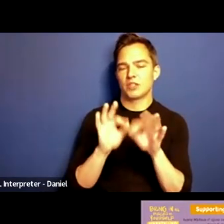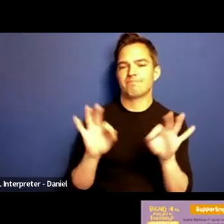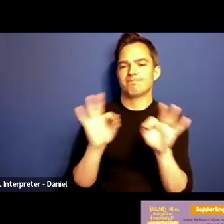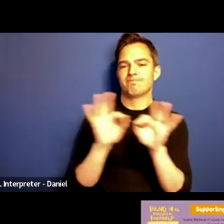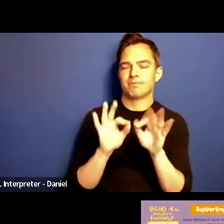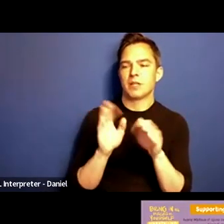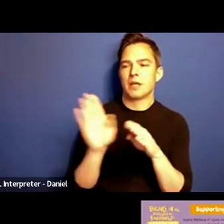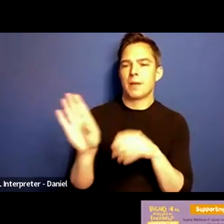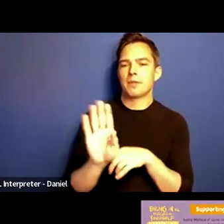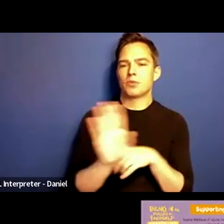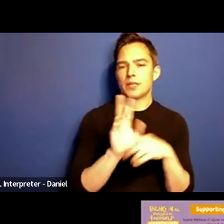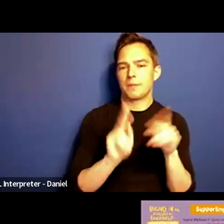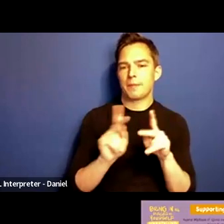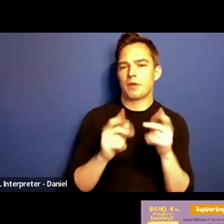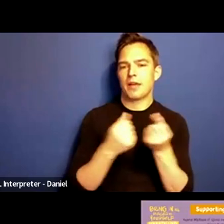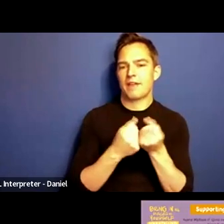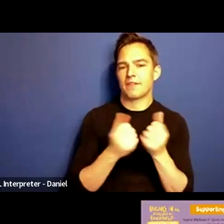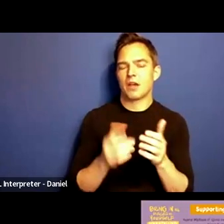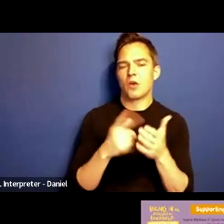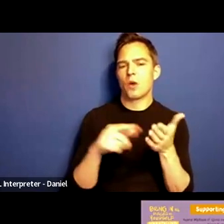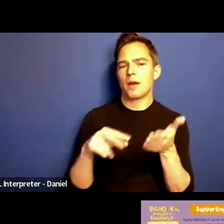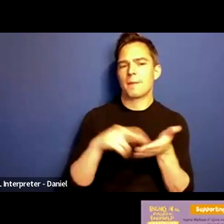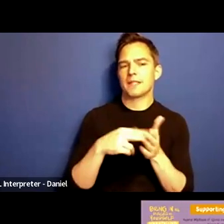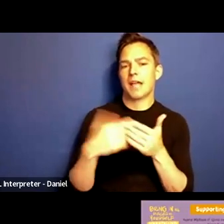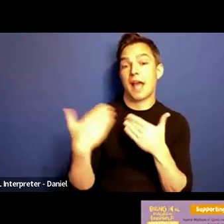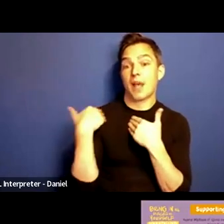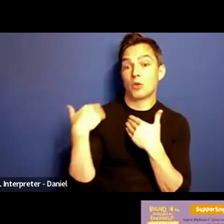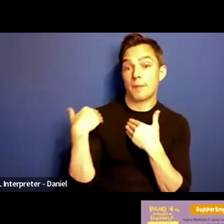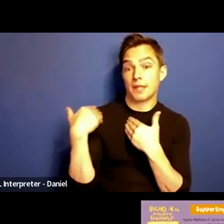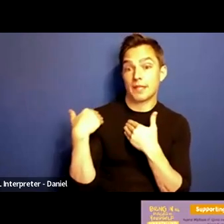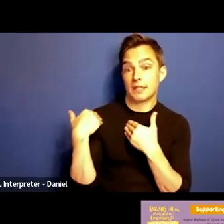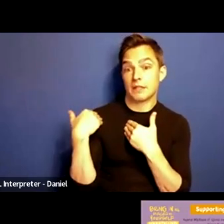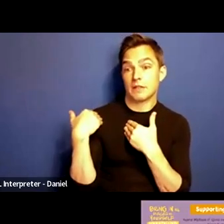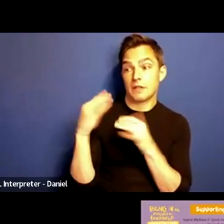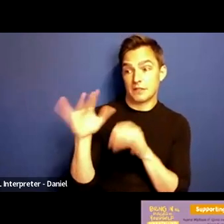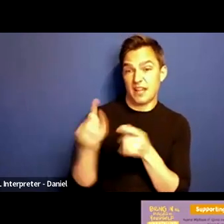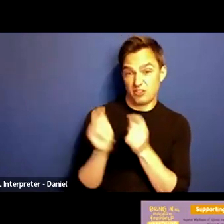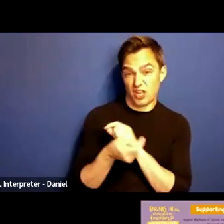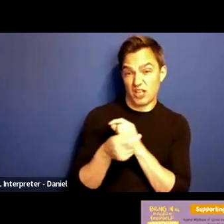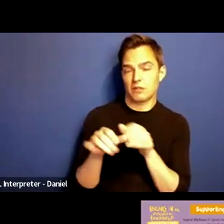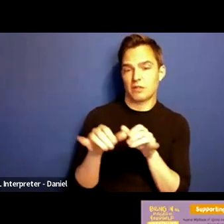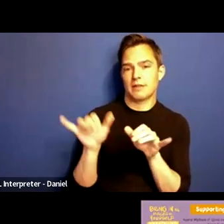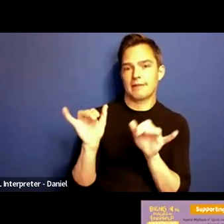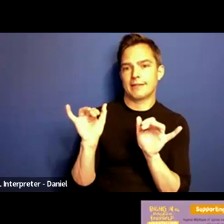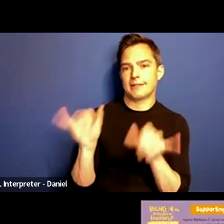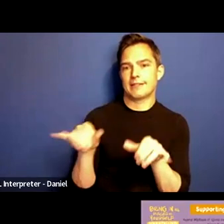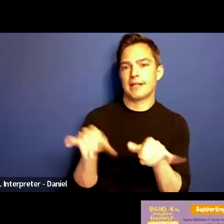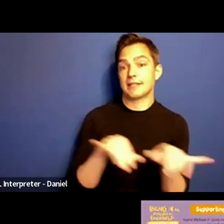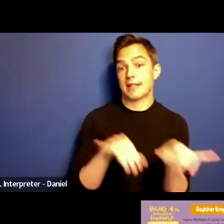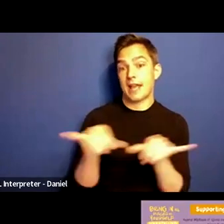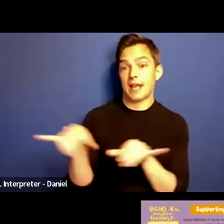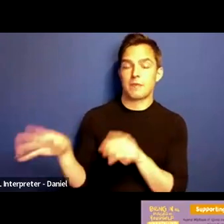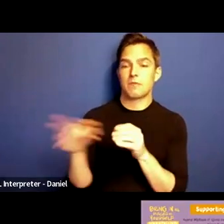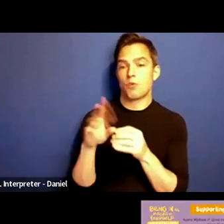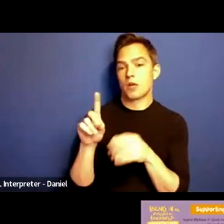between advocates, what then does accountability look like? Does it change? Does it stay the same? Is it more dynamic? What are